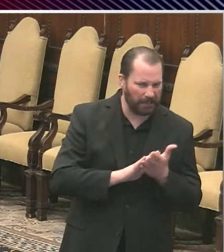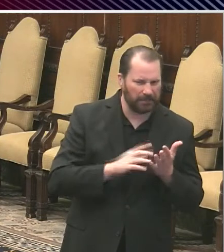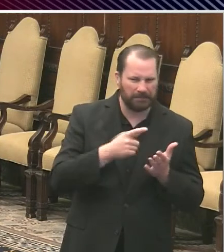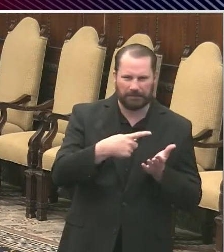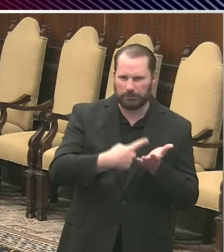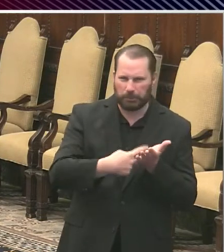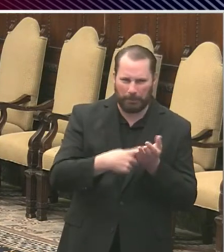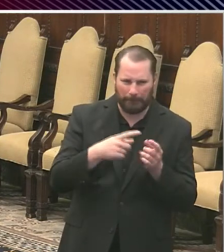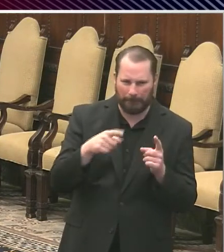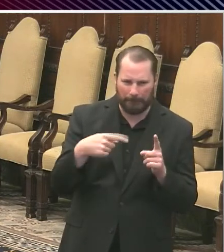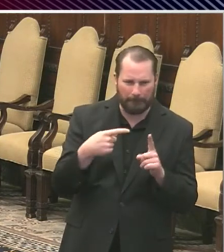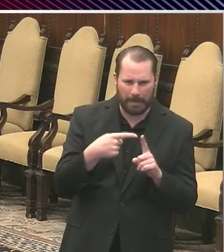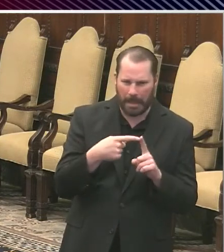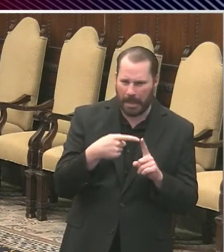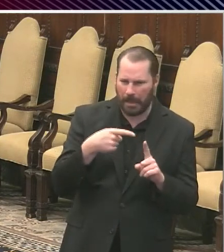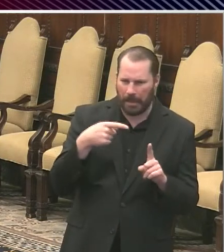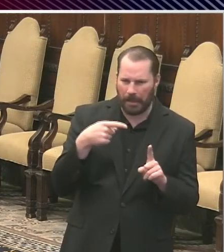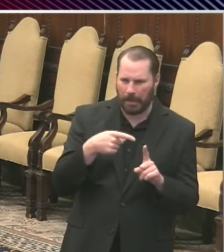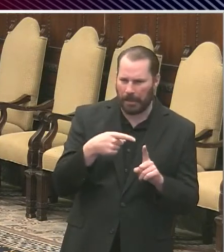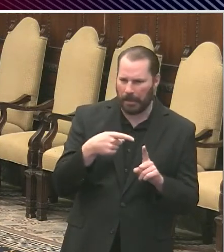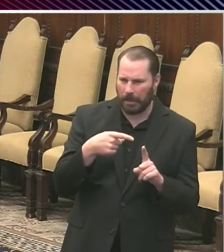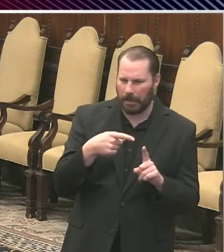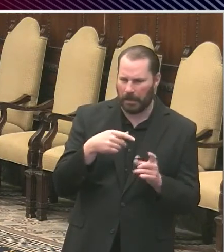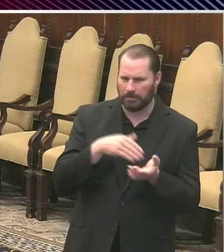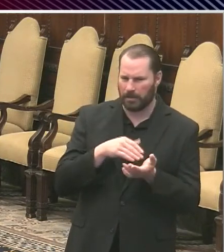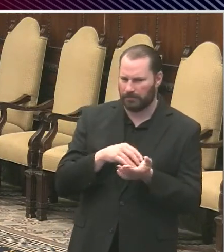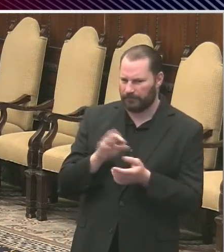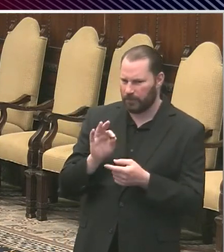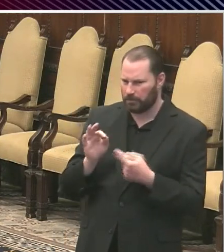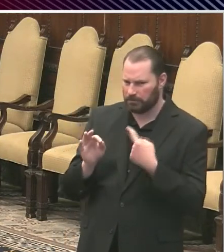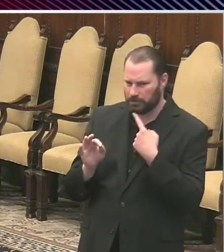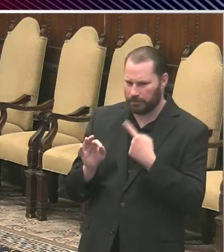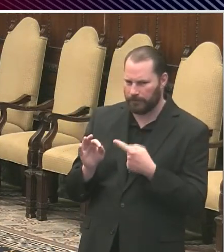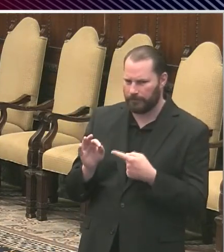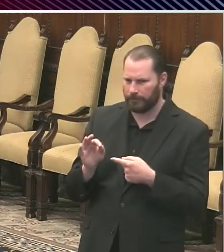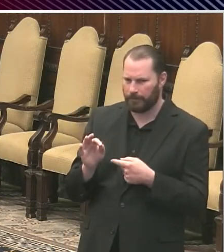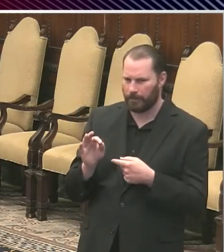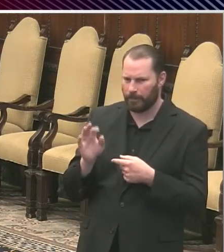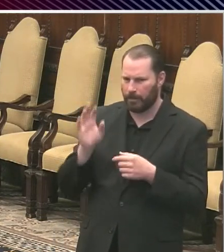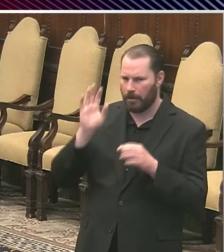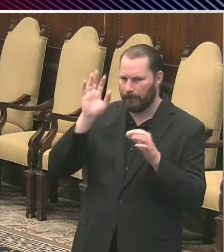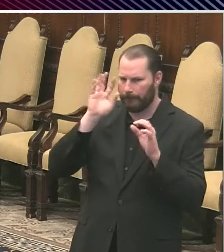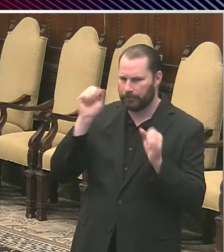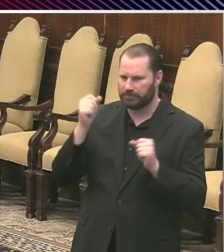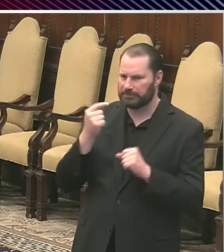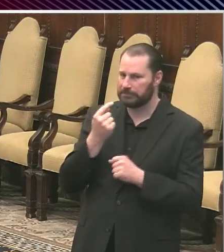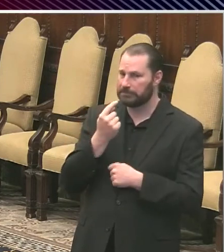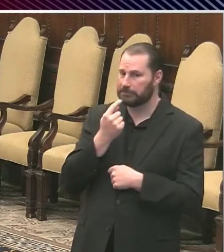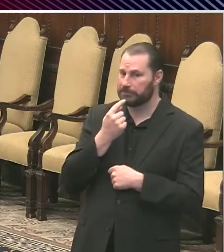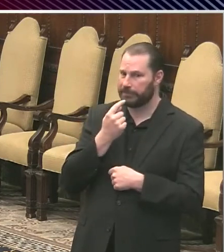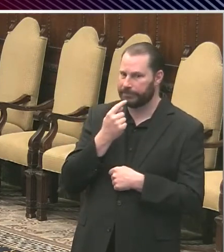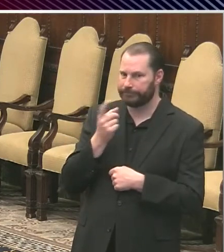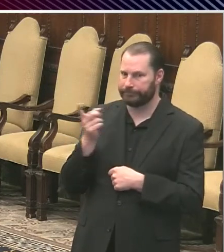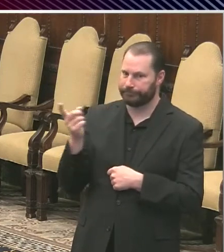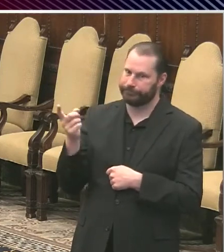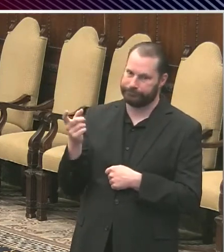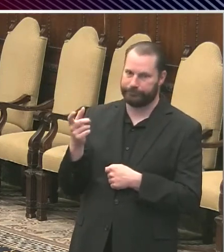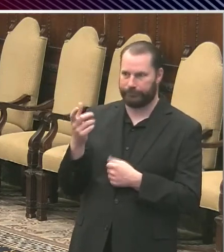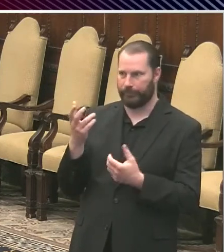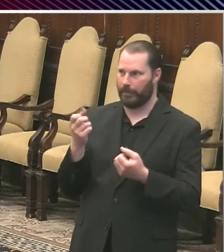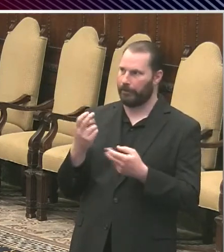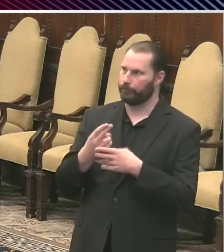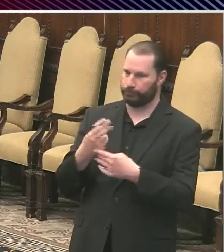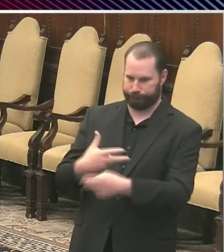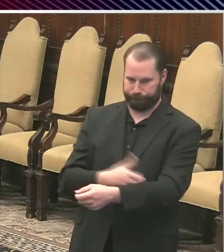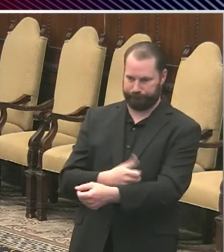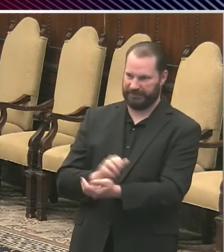strongly recommend for medical advice, people turn to doctors and not listen to the White House. Thank you so much. That's all I have.